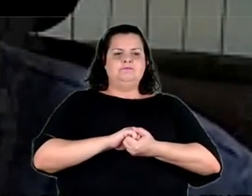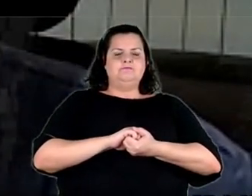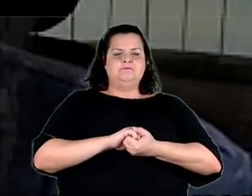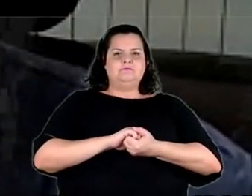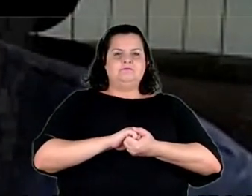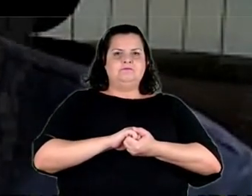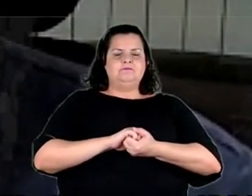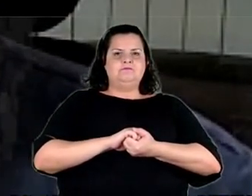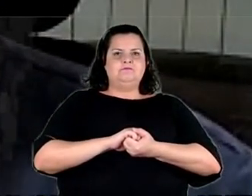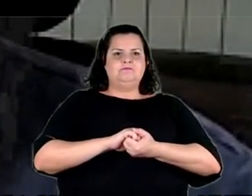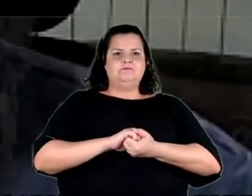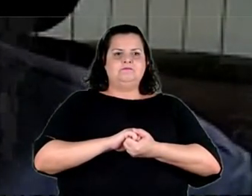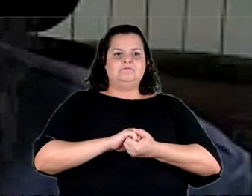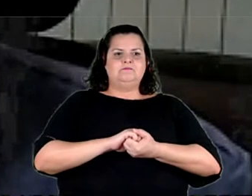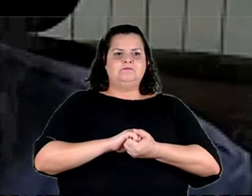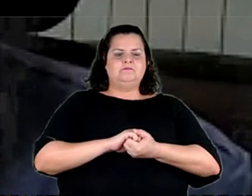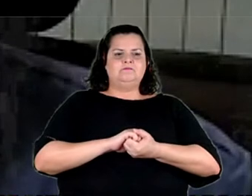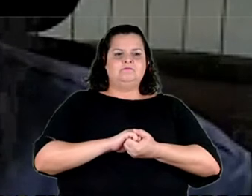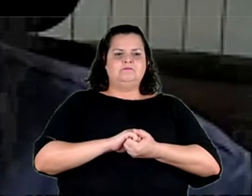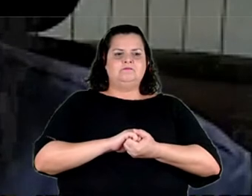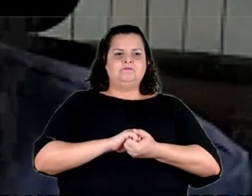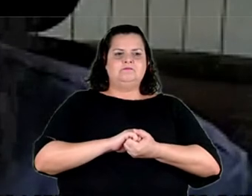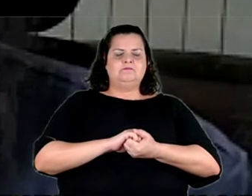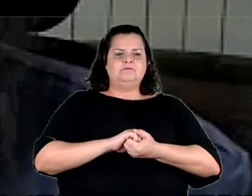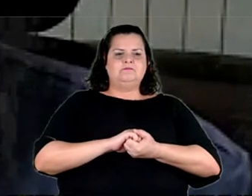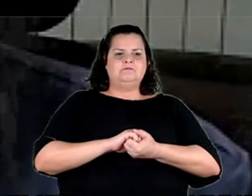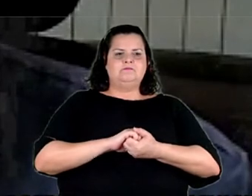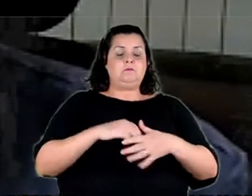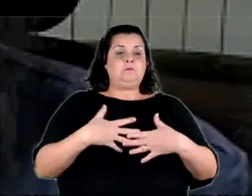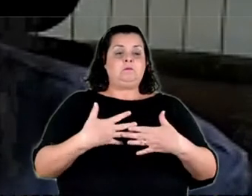The book actually began with